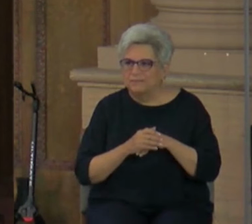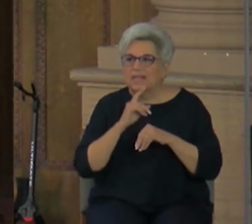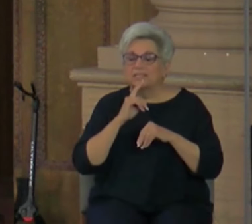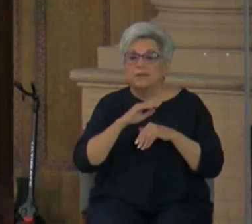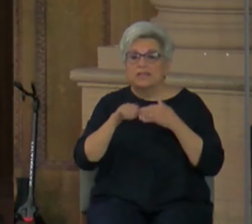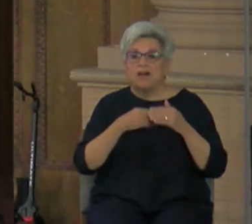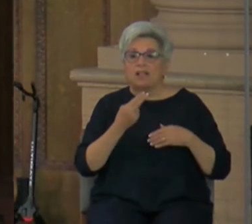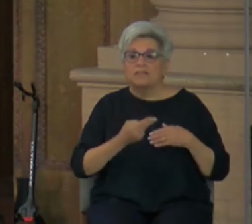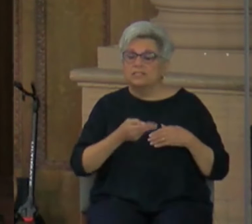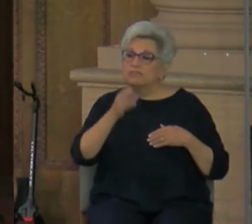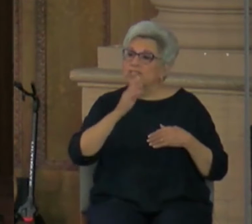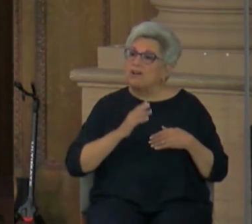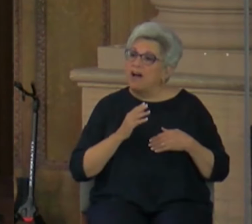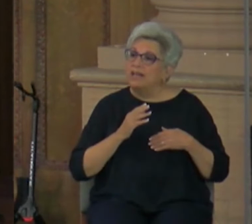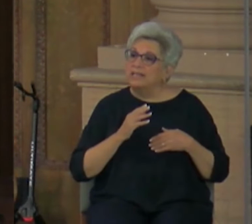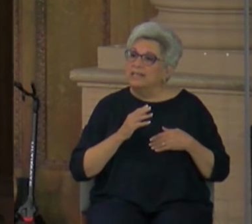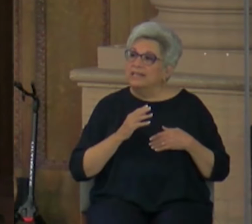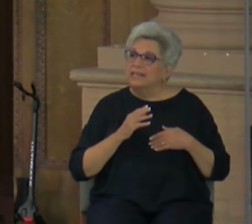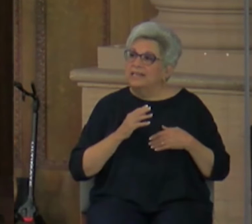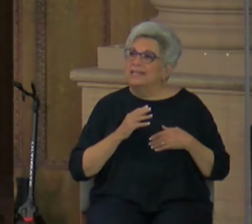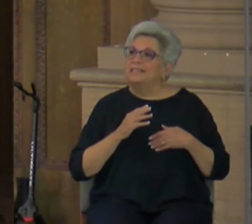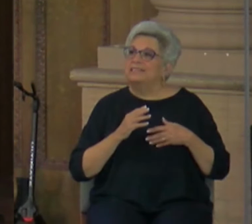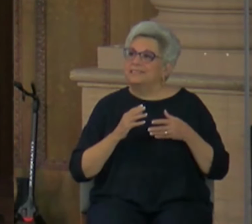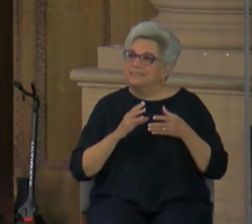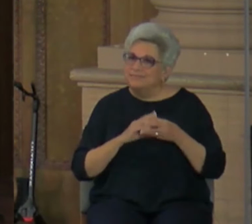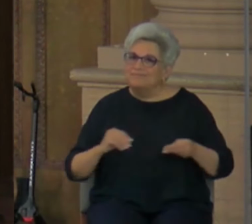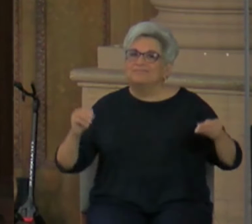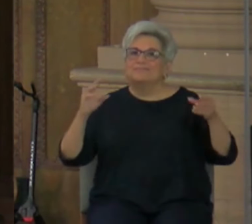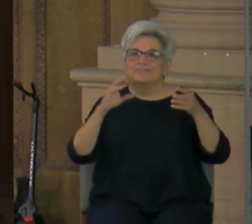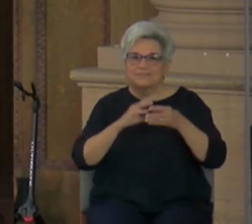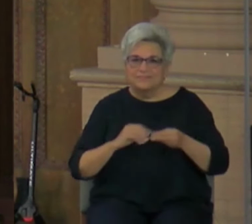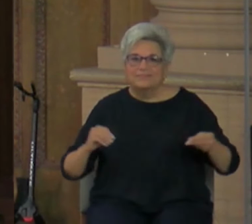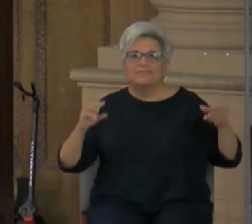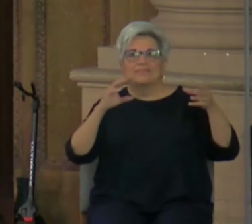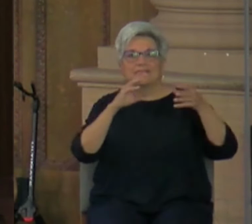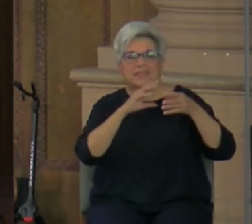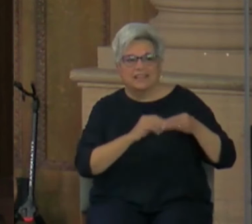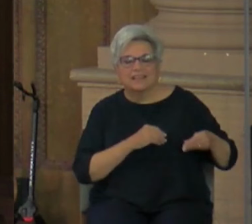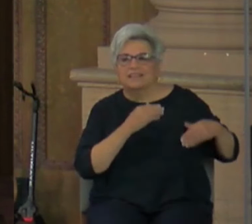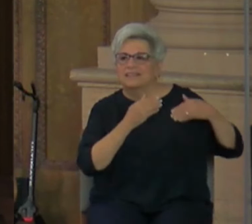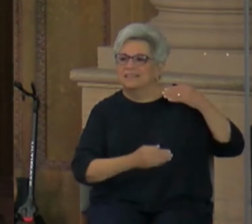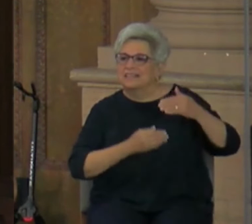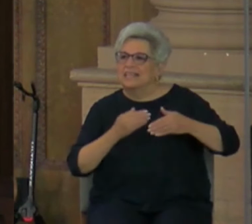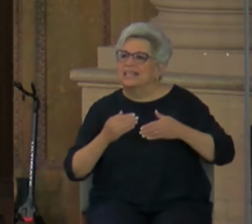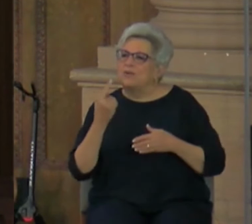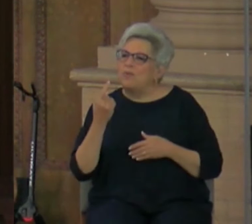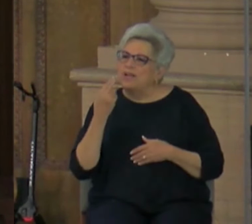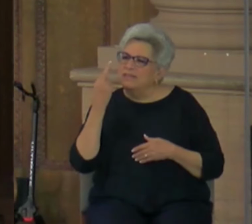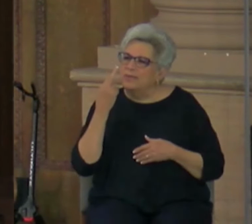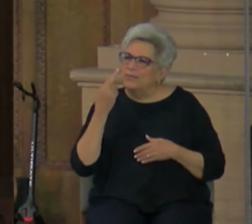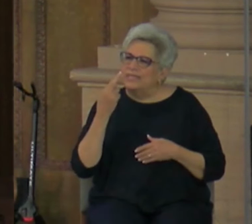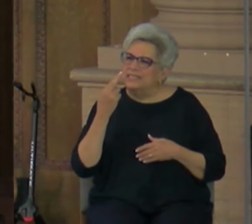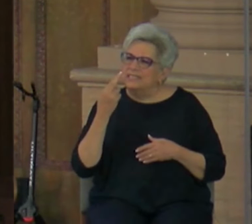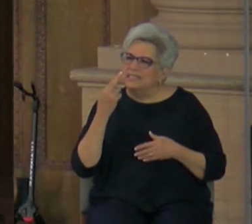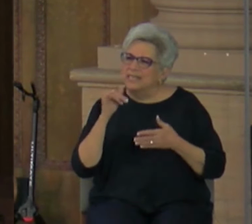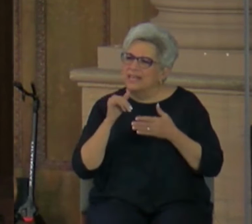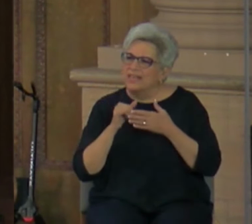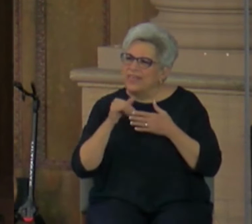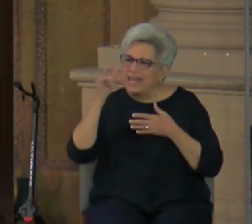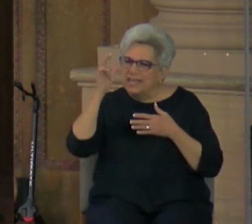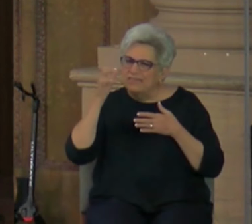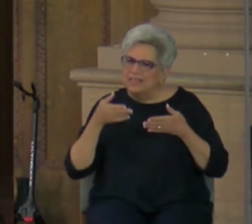of history, God is telling this long, epic story with history, and this is one of the reasons that evil is actually allowed to be present, at least